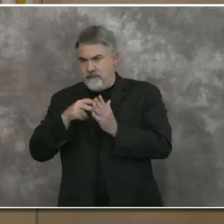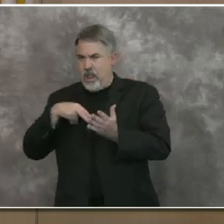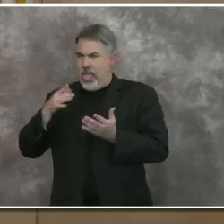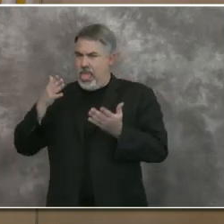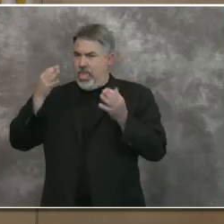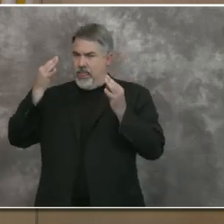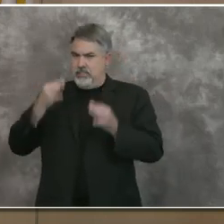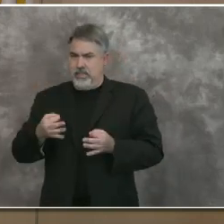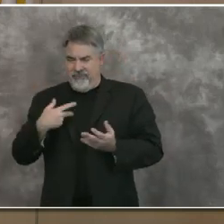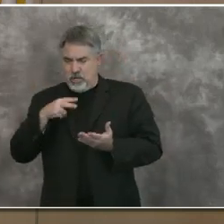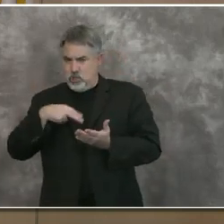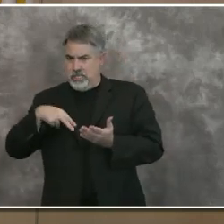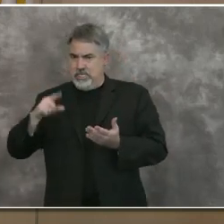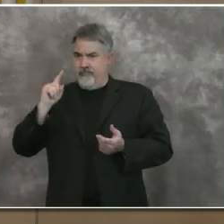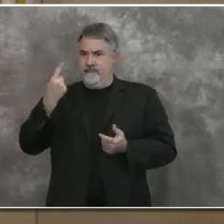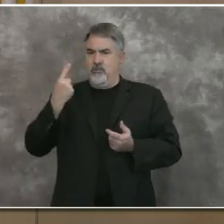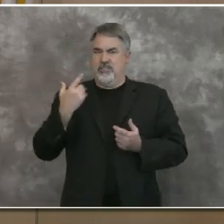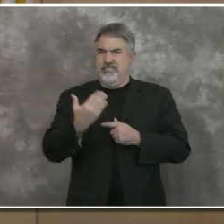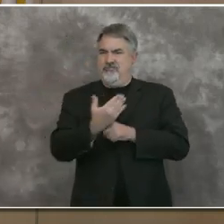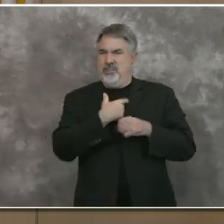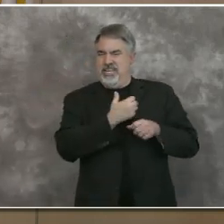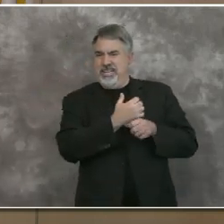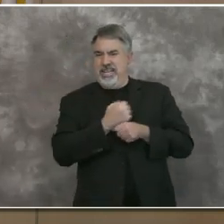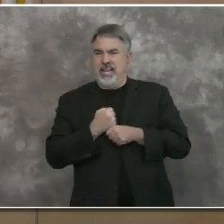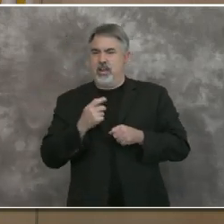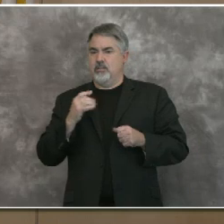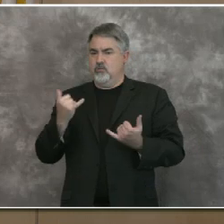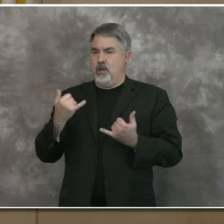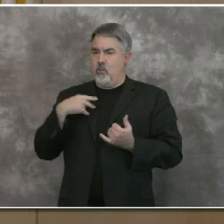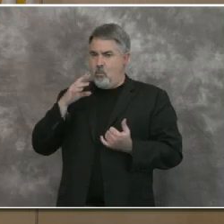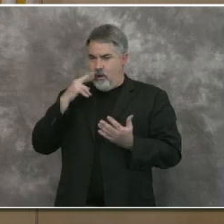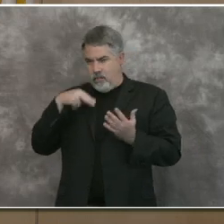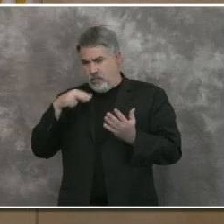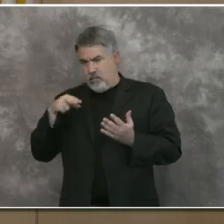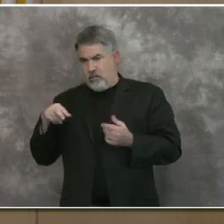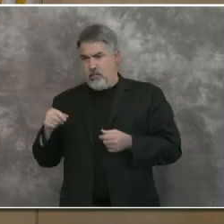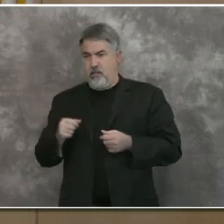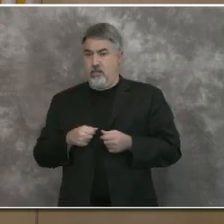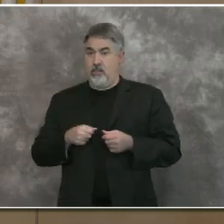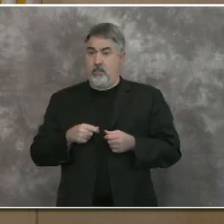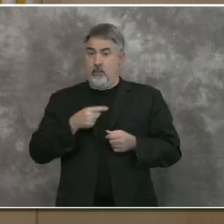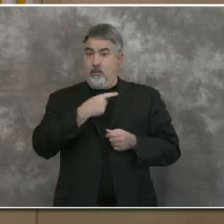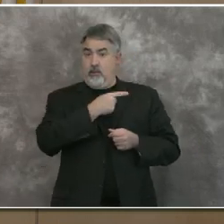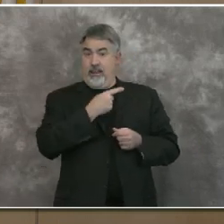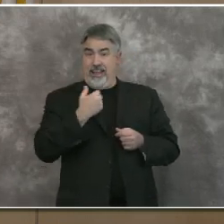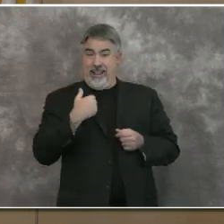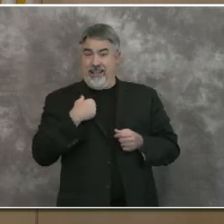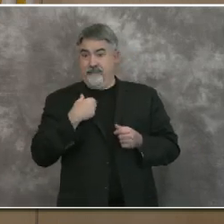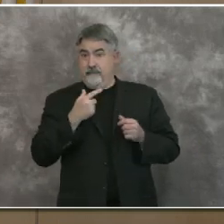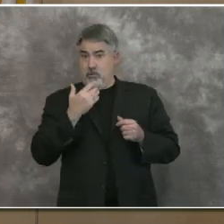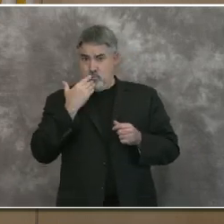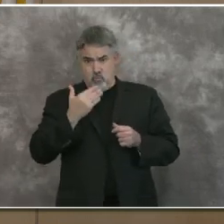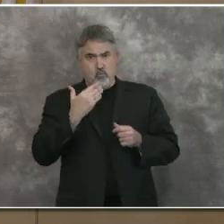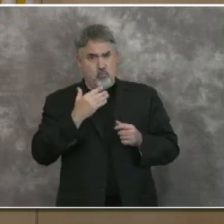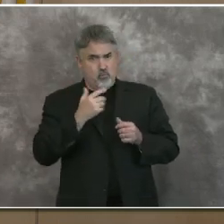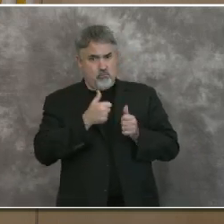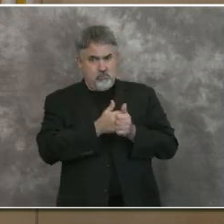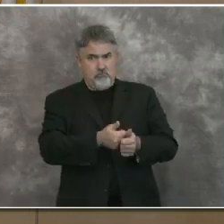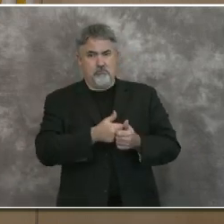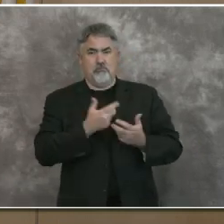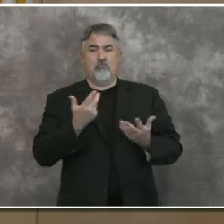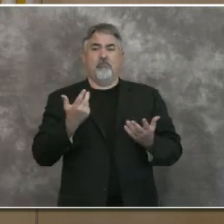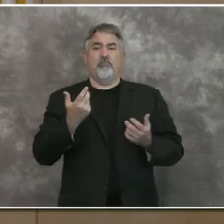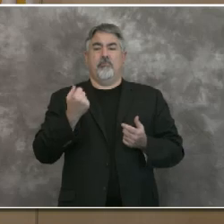plans today. So if you have them, you have them. But again, I want to point out, as I stated,